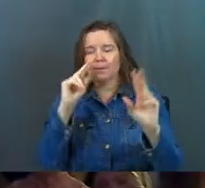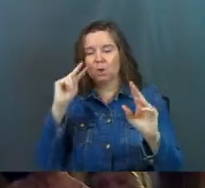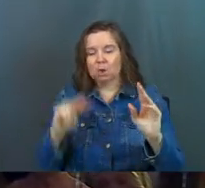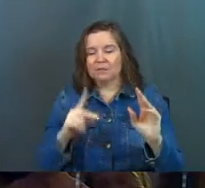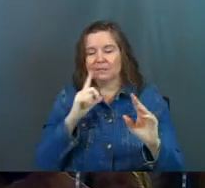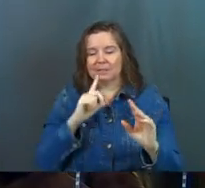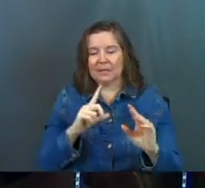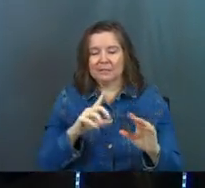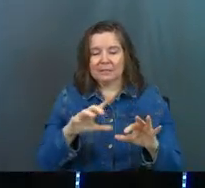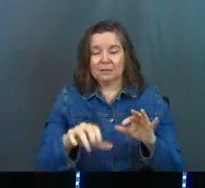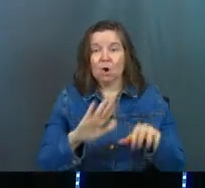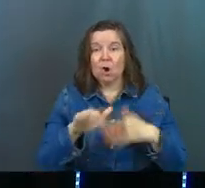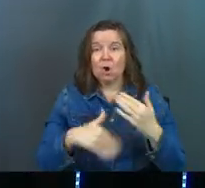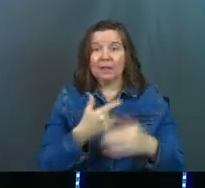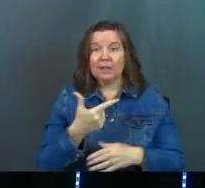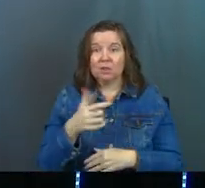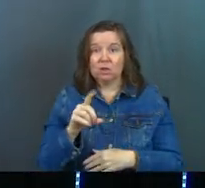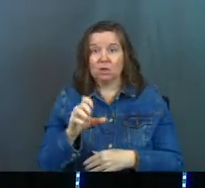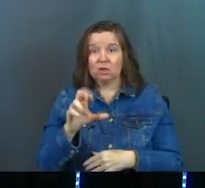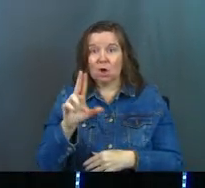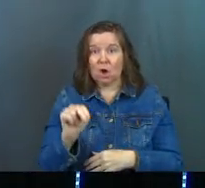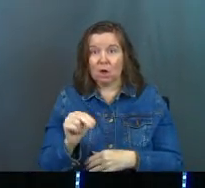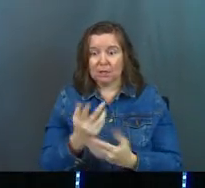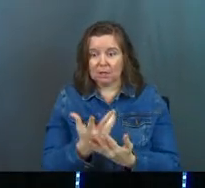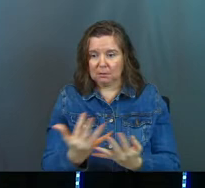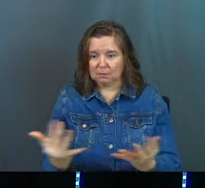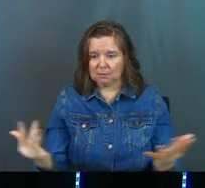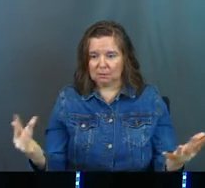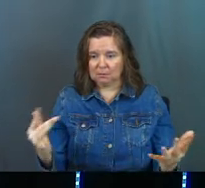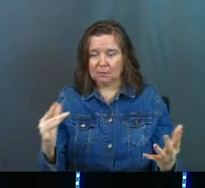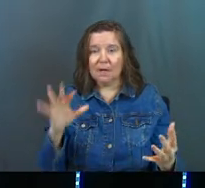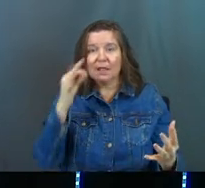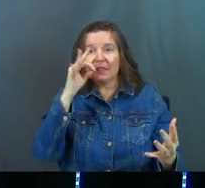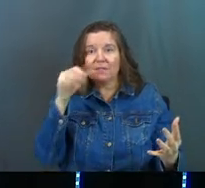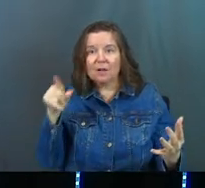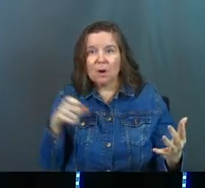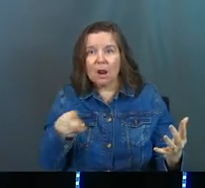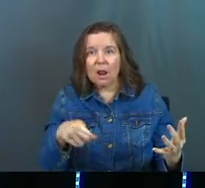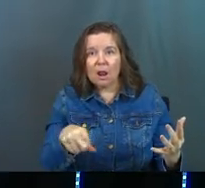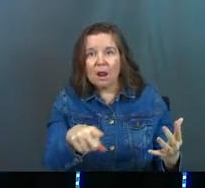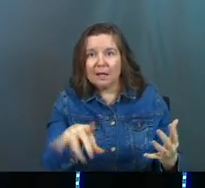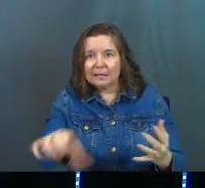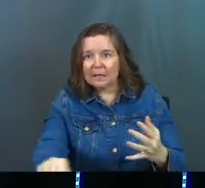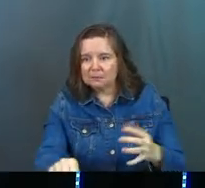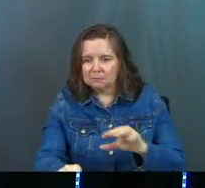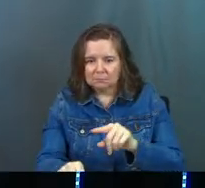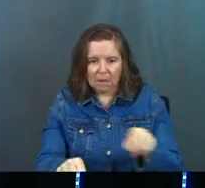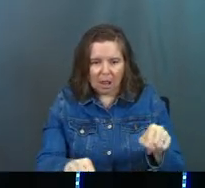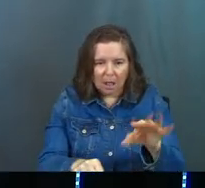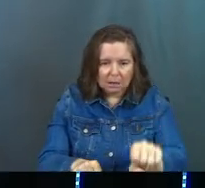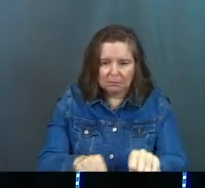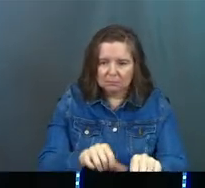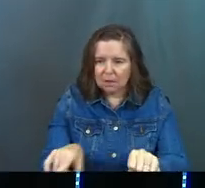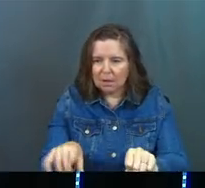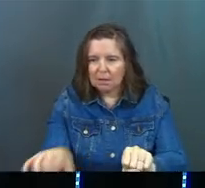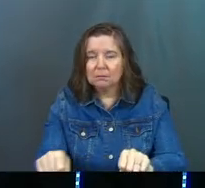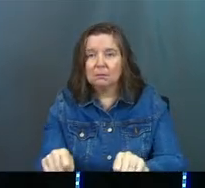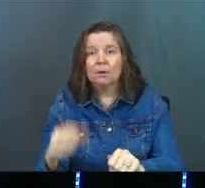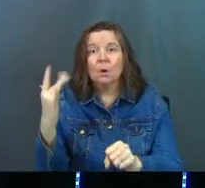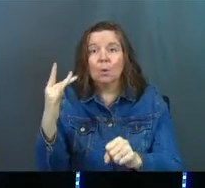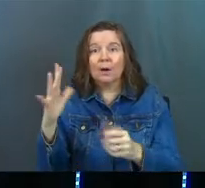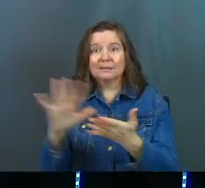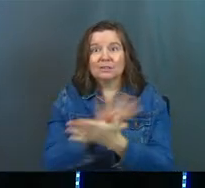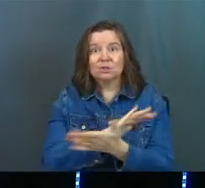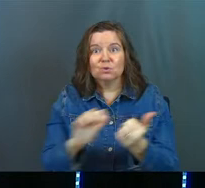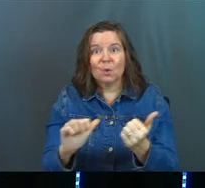this. It says, catch for us the foxes, the little foxes that ruin the vineyards, our vineyards that are in bloom. Now, that might